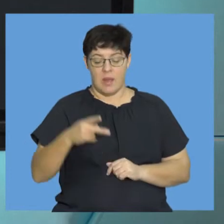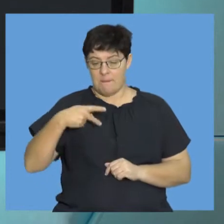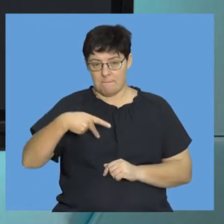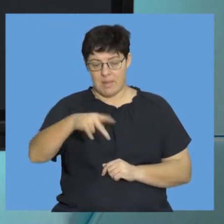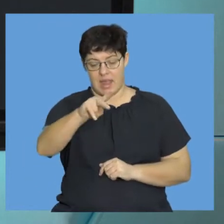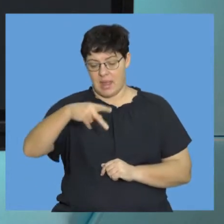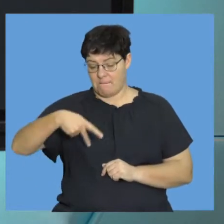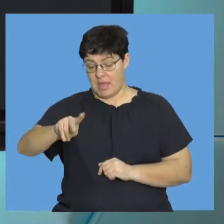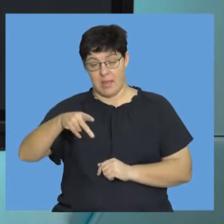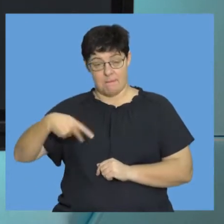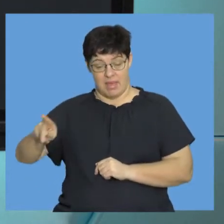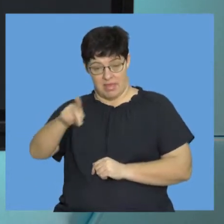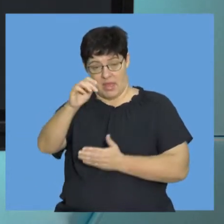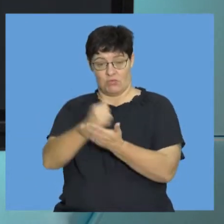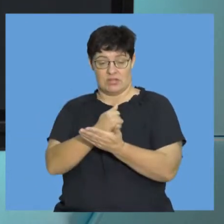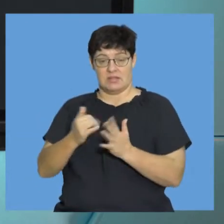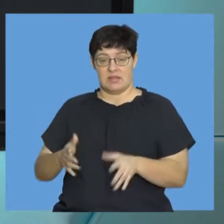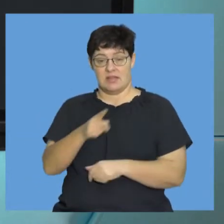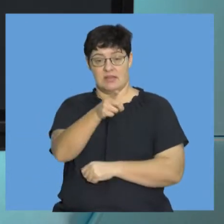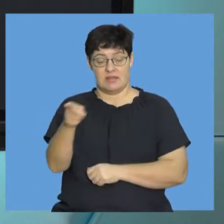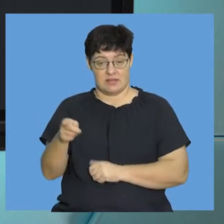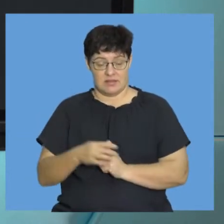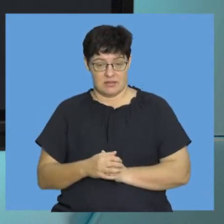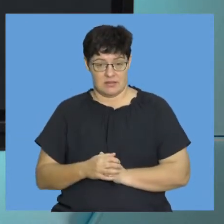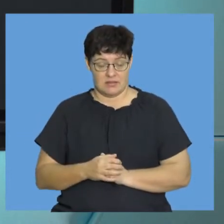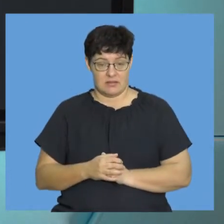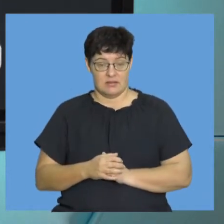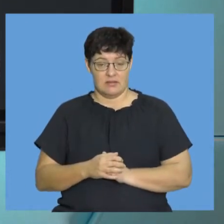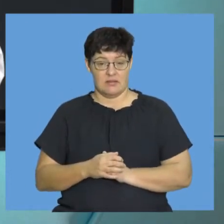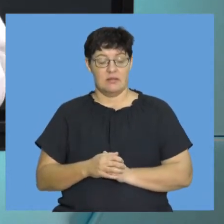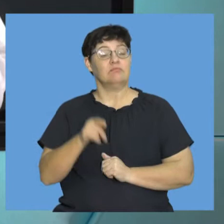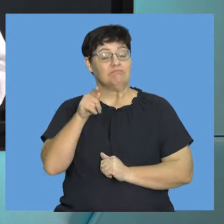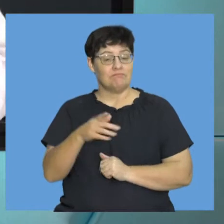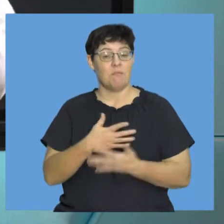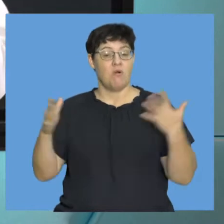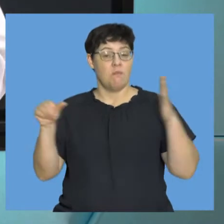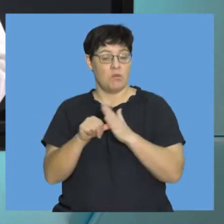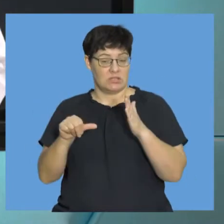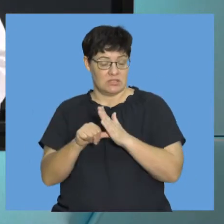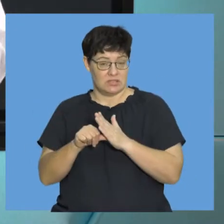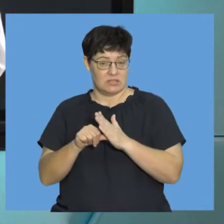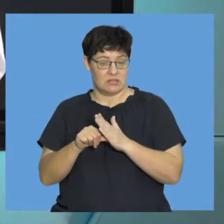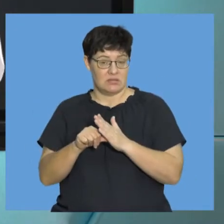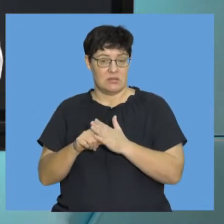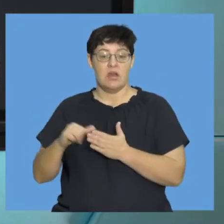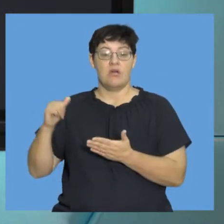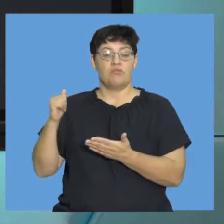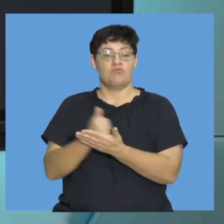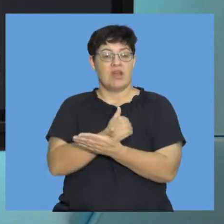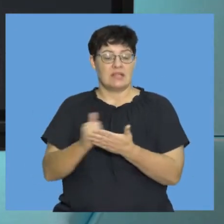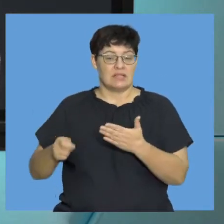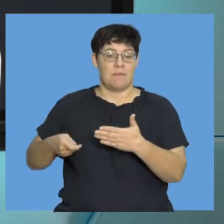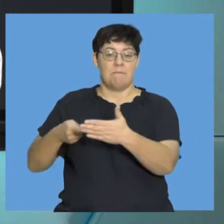your creditors? The most important component is your credit